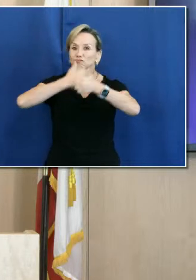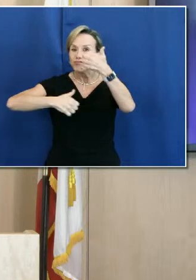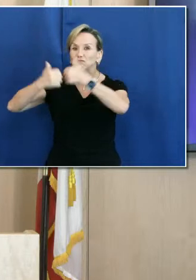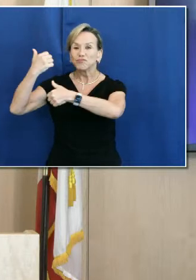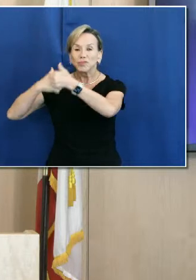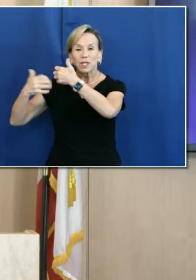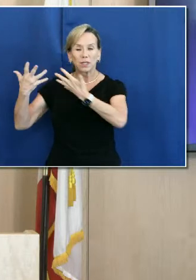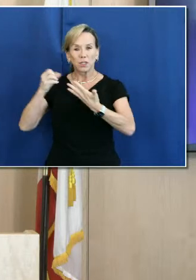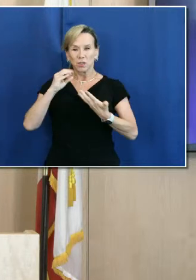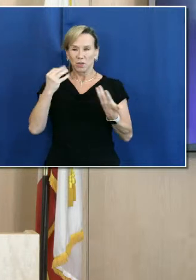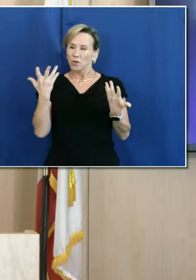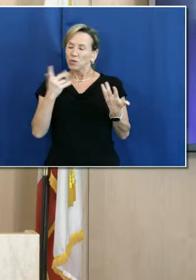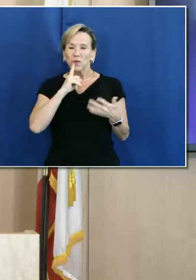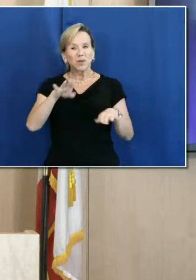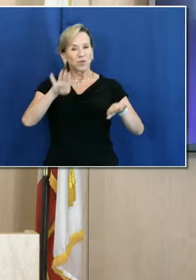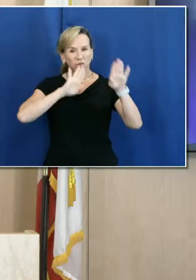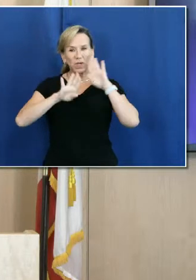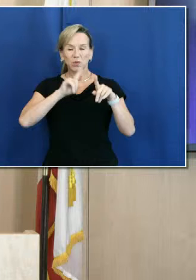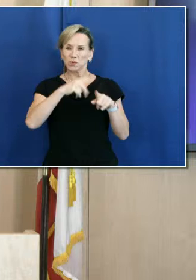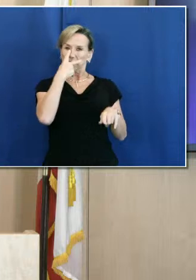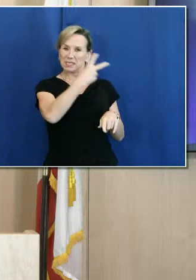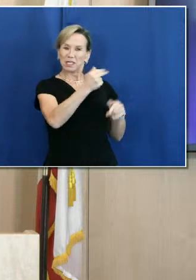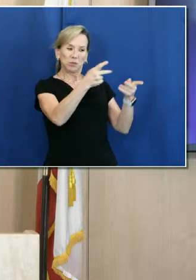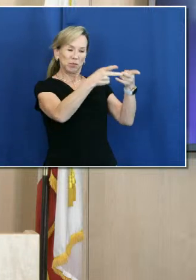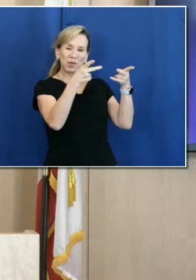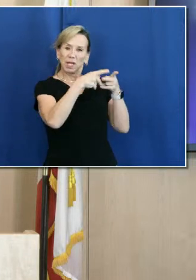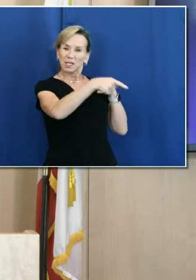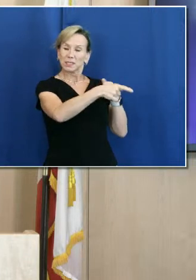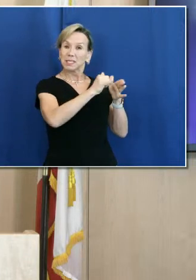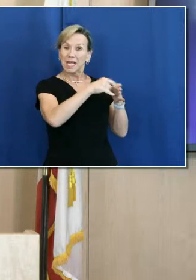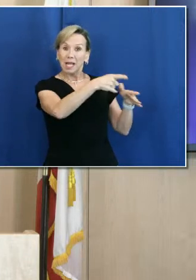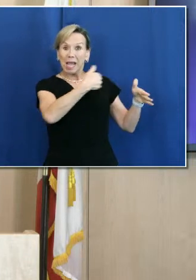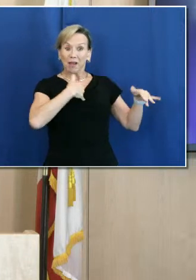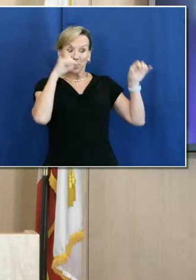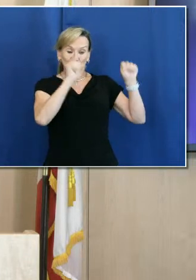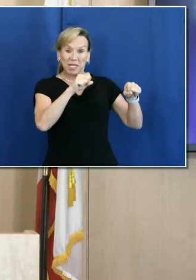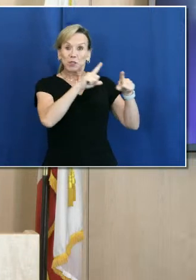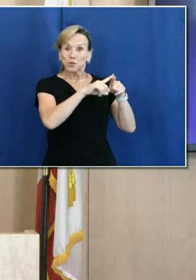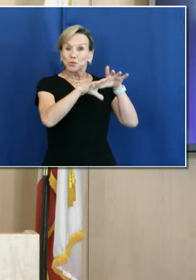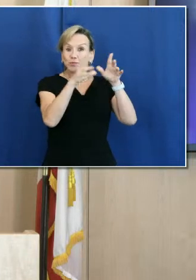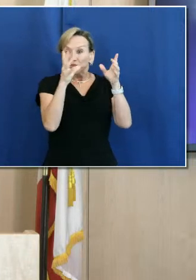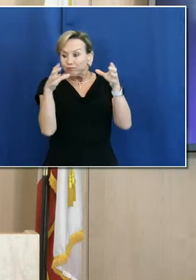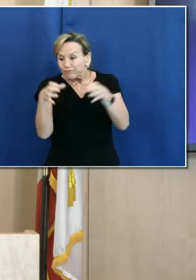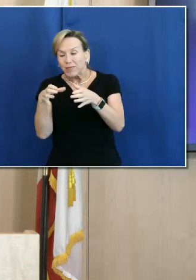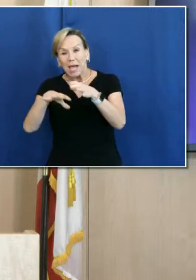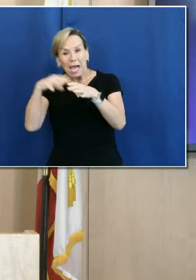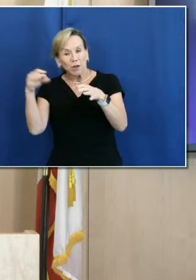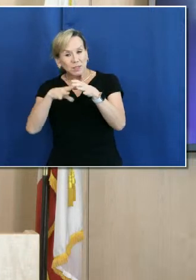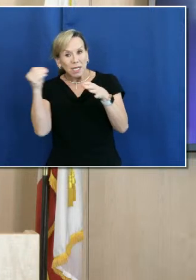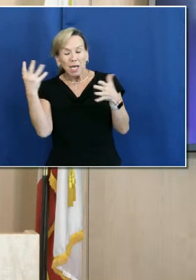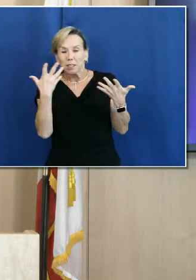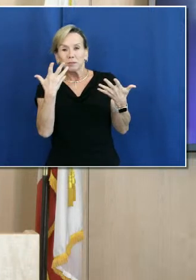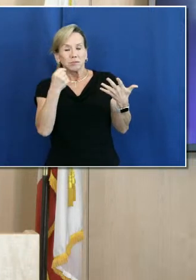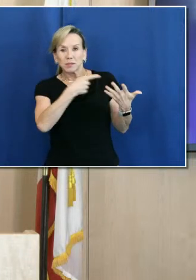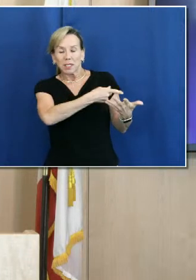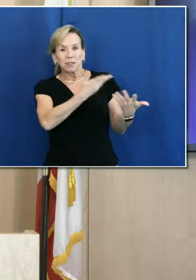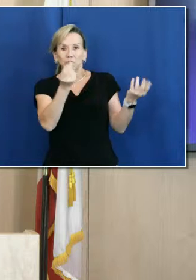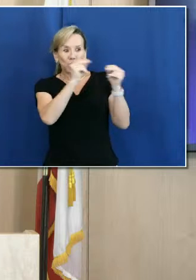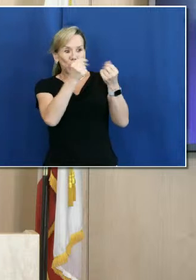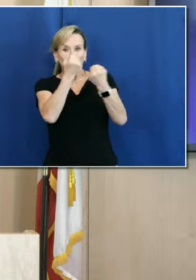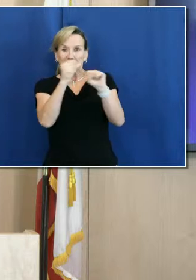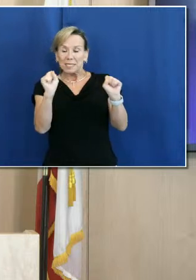is very frustrating to see an entity that has an avenue together, that is allowable, that is acceptable, that is much